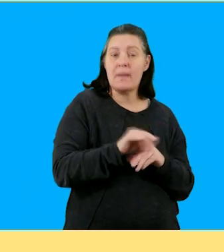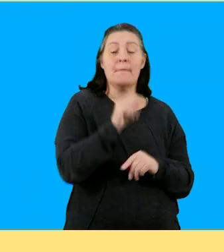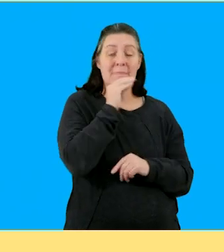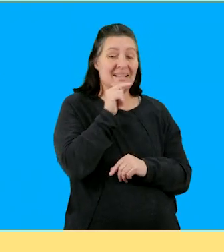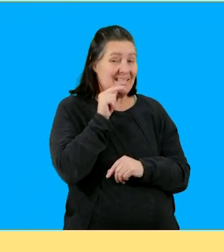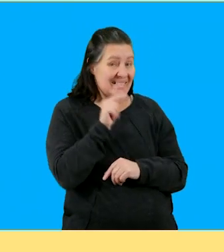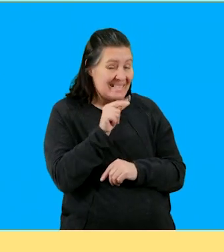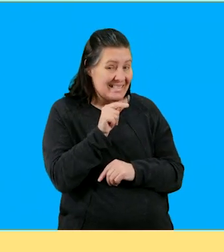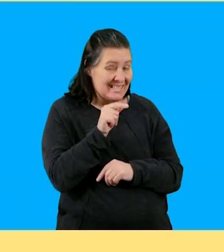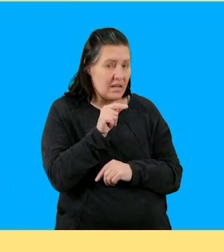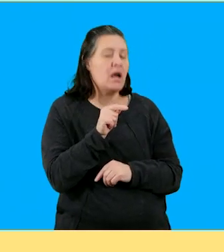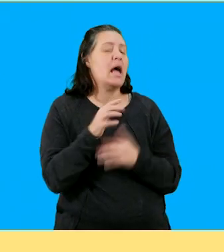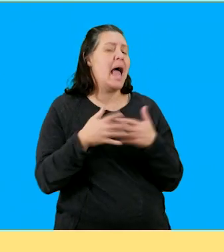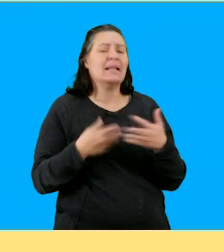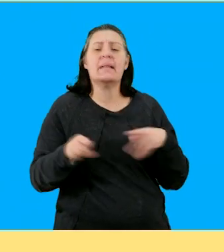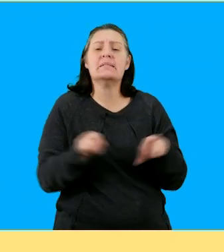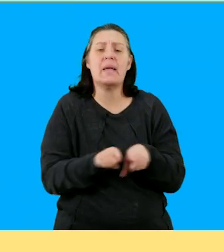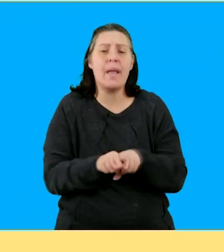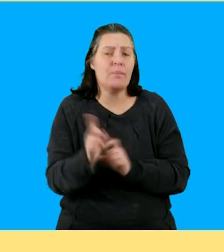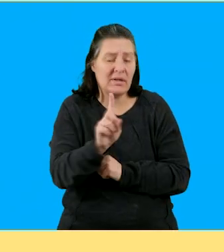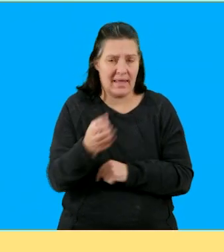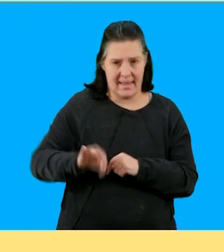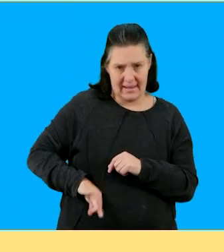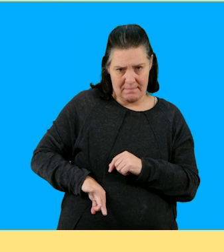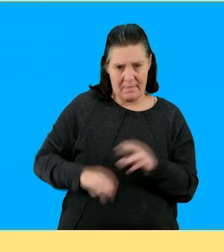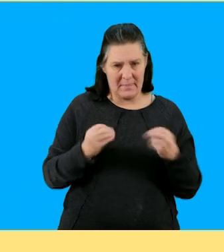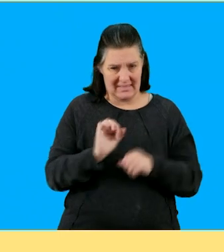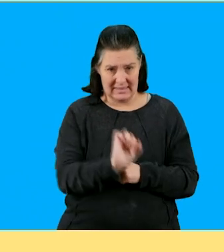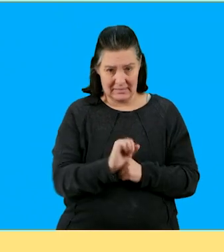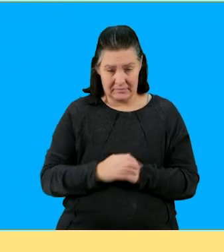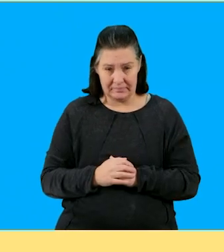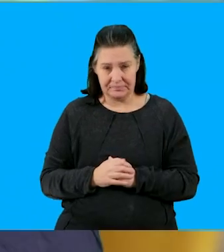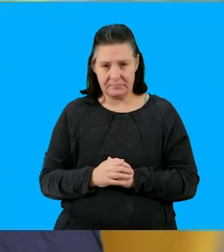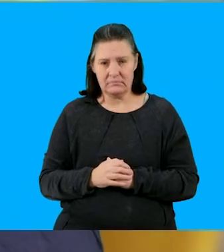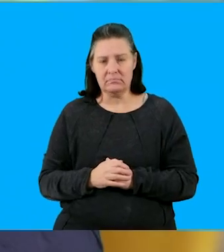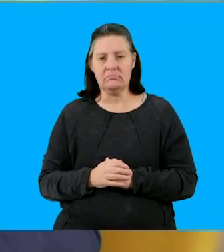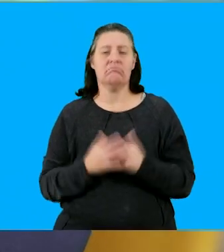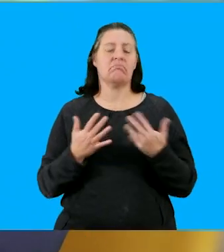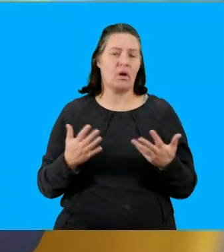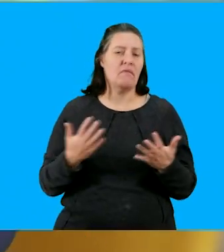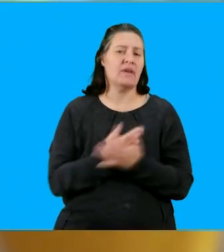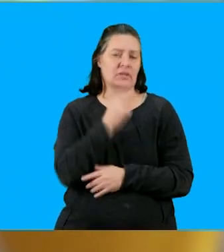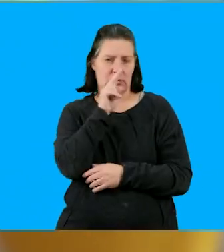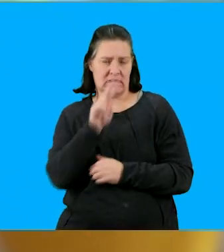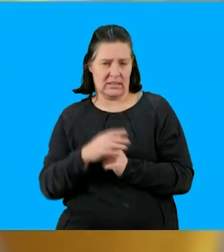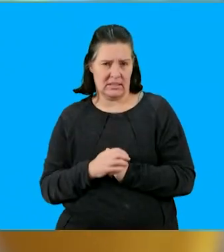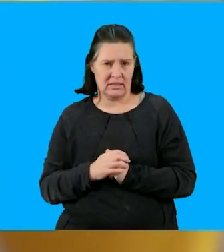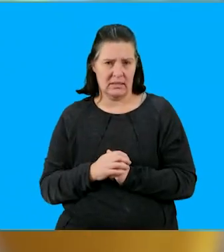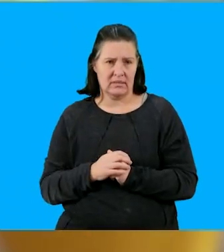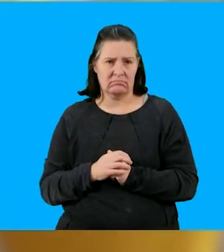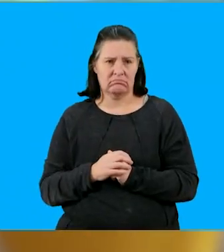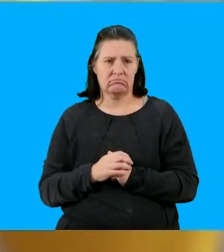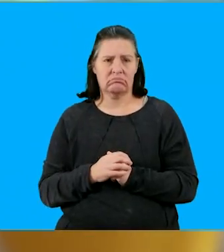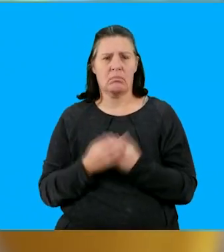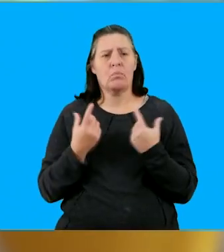it will be treated as income to the business. All right, let's quickly see what we